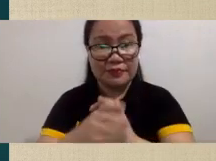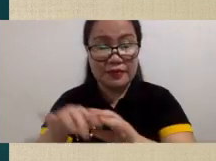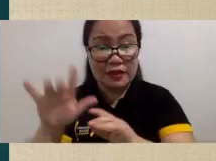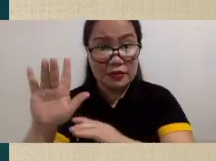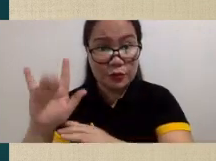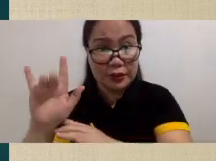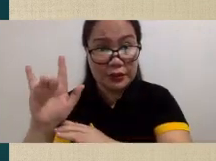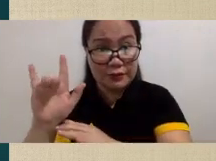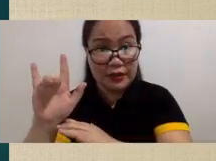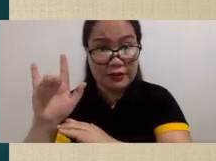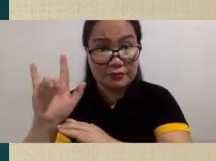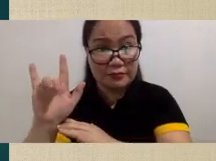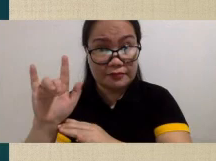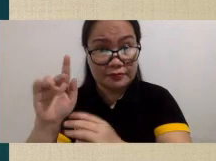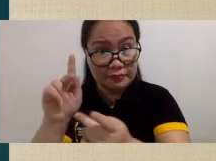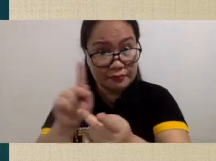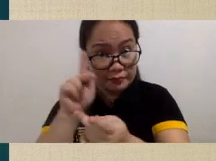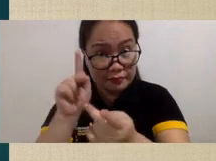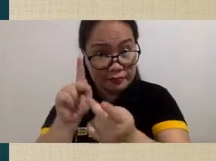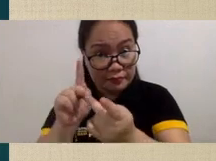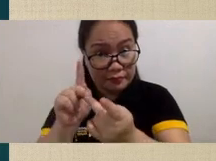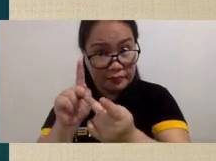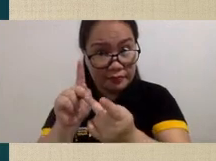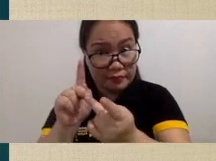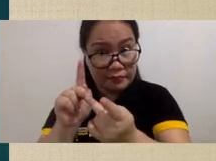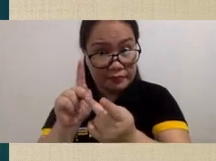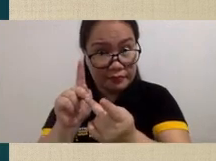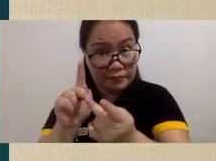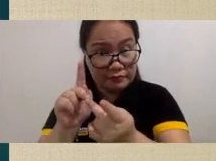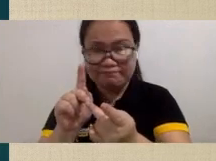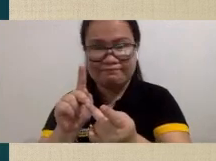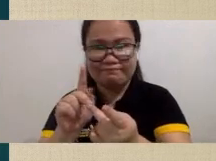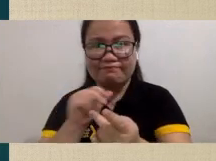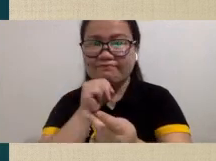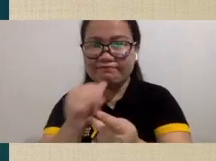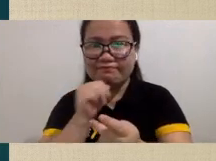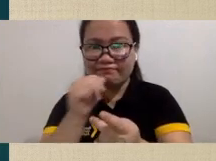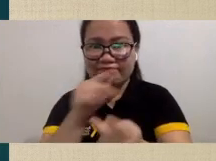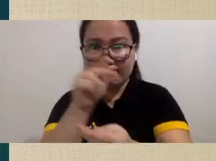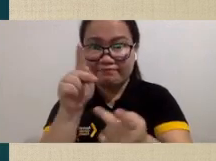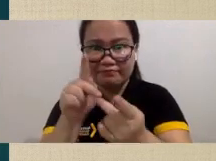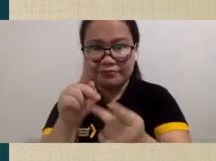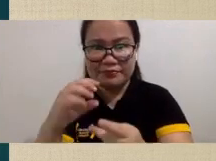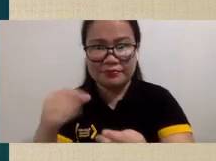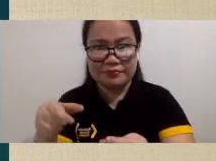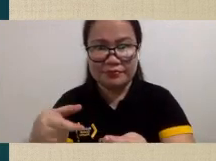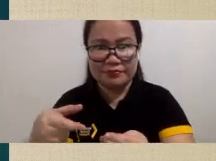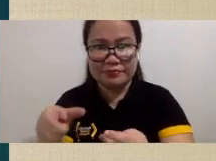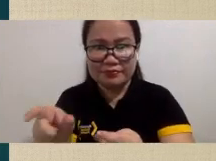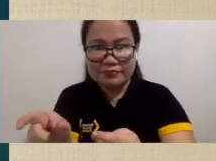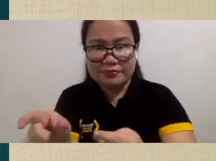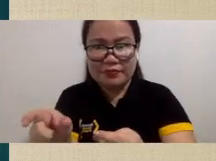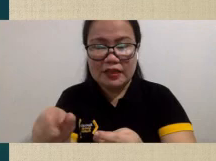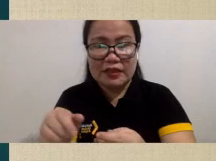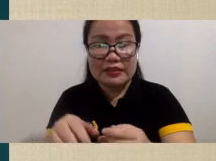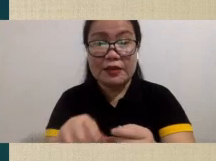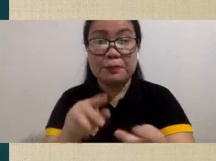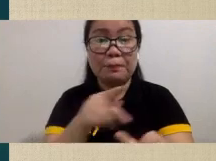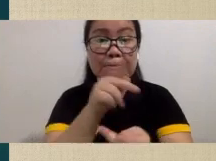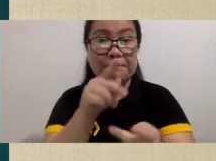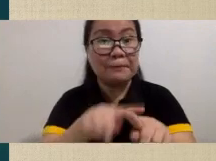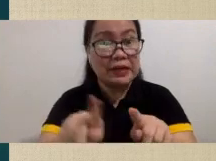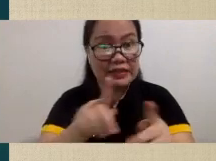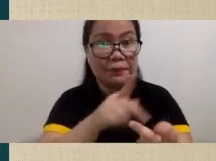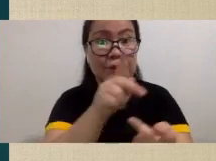Next, 25. This is not a perfect cube because this is just a perfect